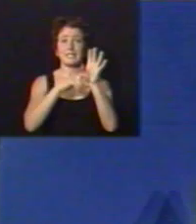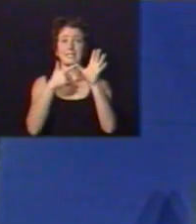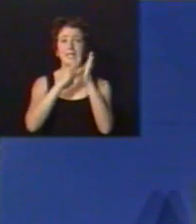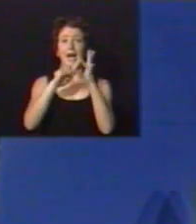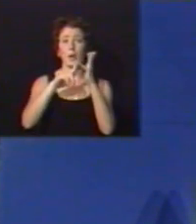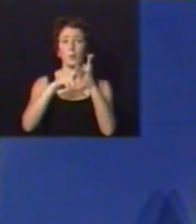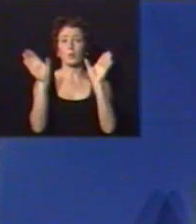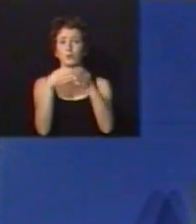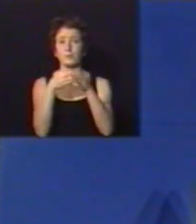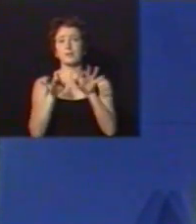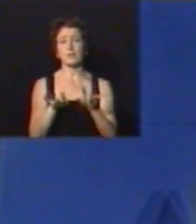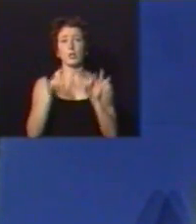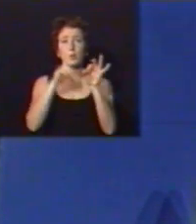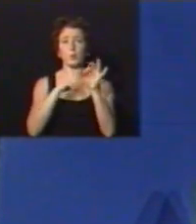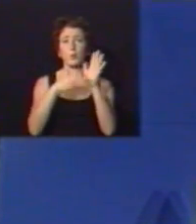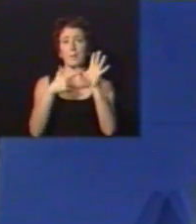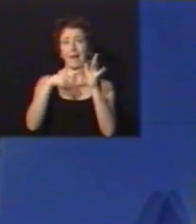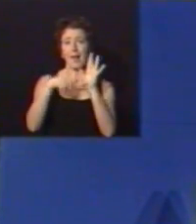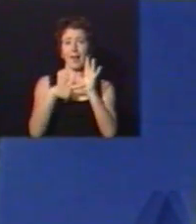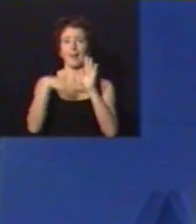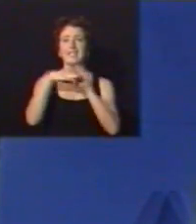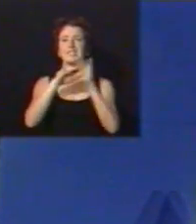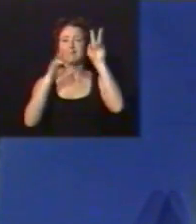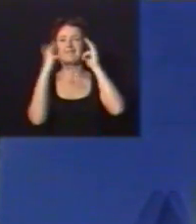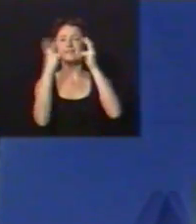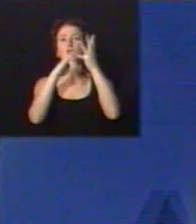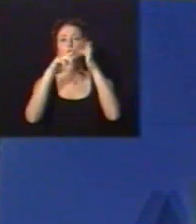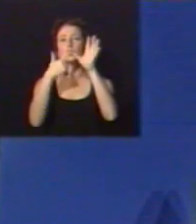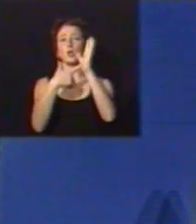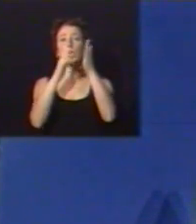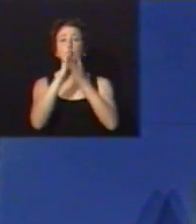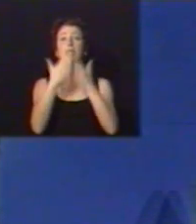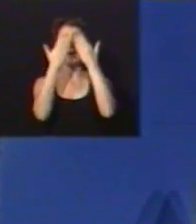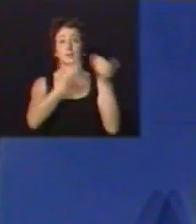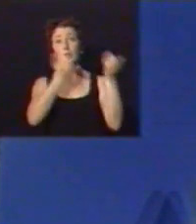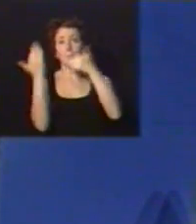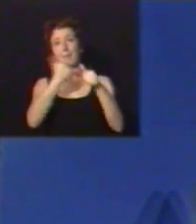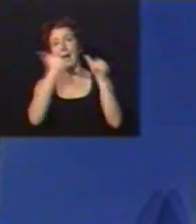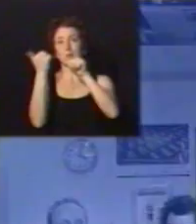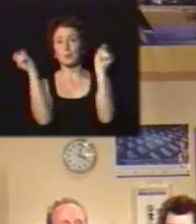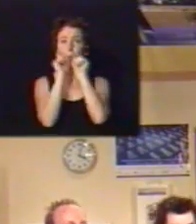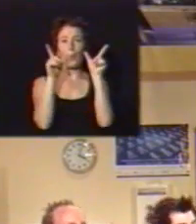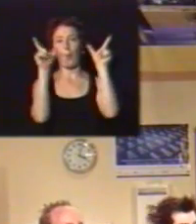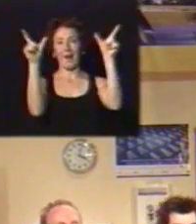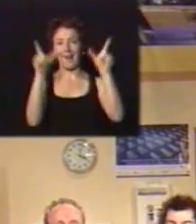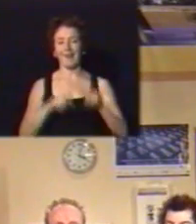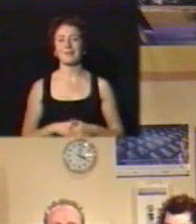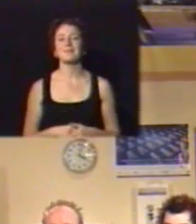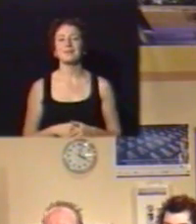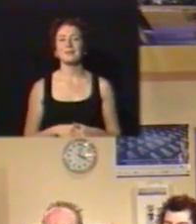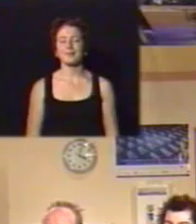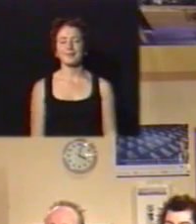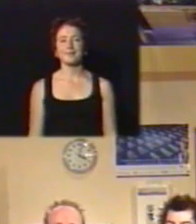Groups and typing in QMelb in the search function. Back to you, Paul, and the Squealers. All right, thank you,